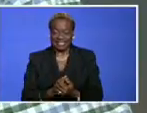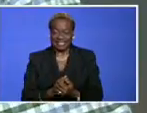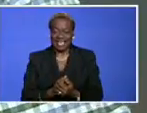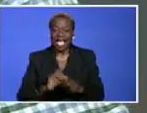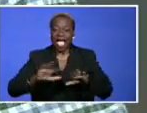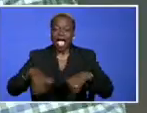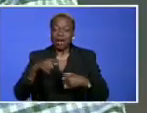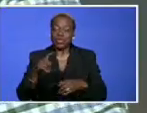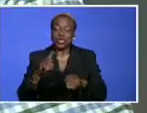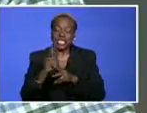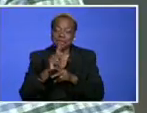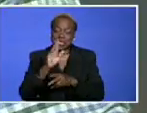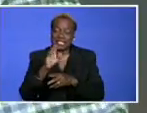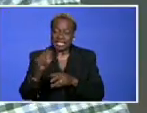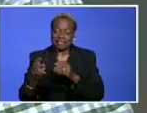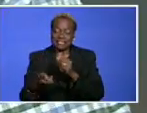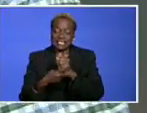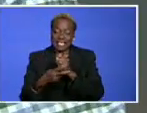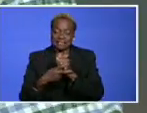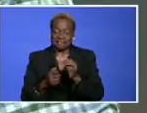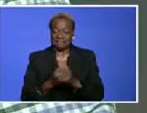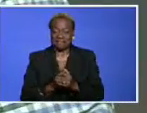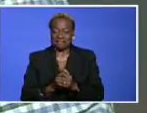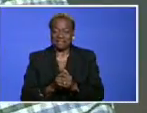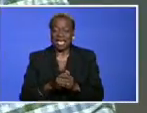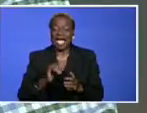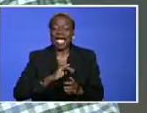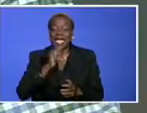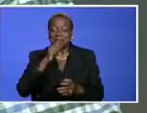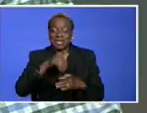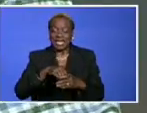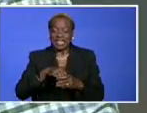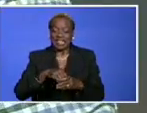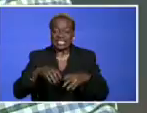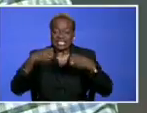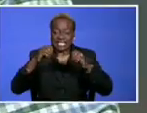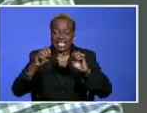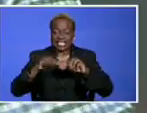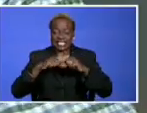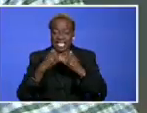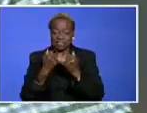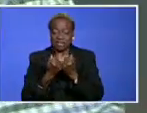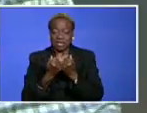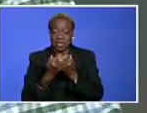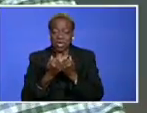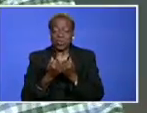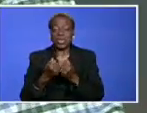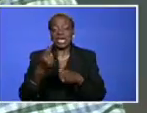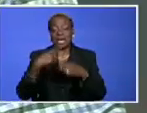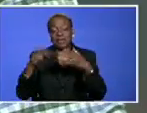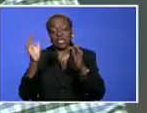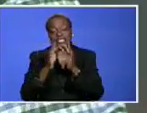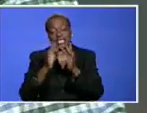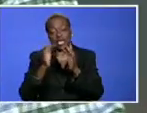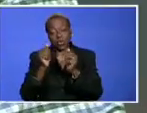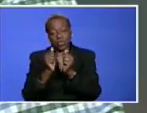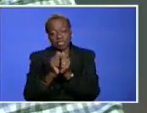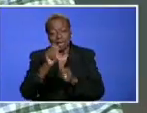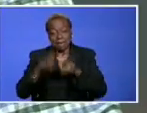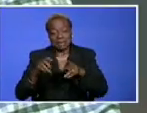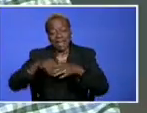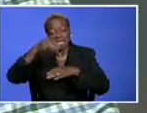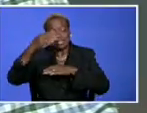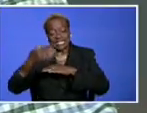keeping yourself safe. Well, the corporation, I'm in the sales area, and we're coming in contact with folks outside of the corporation, and we have